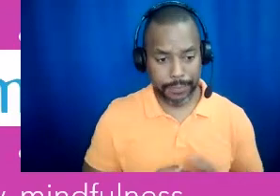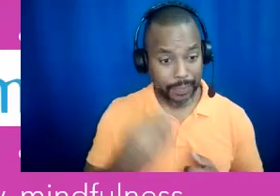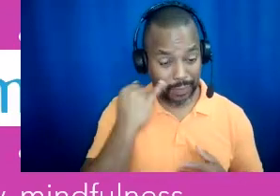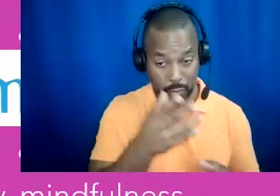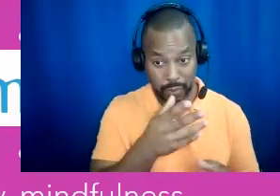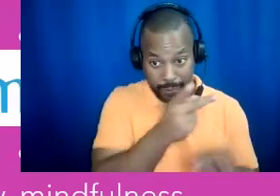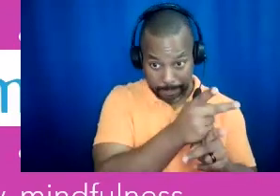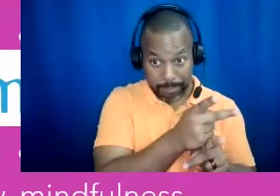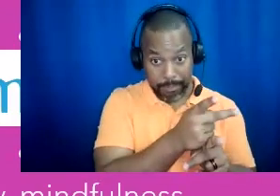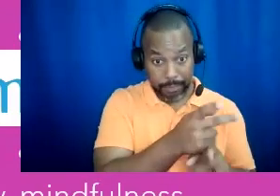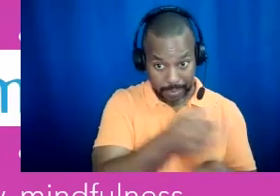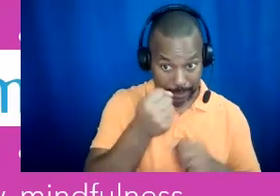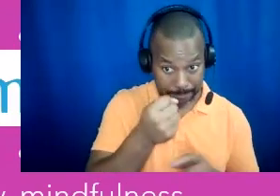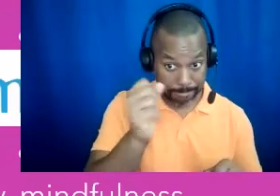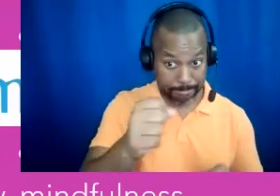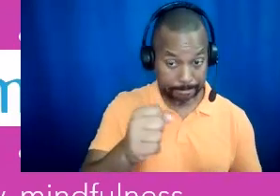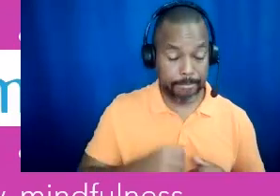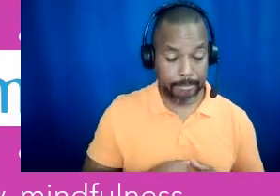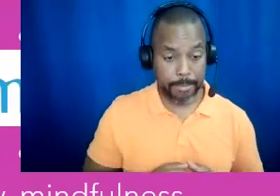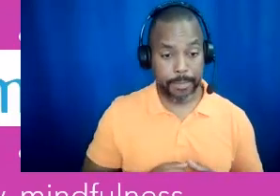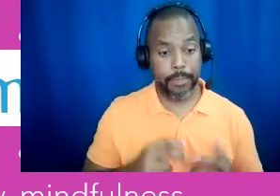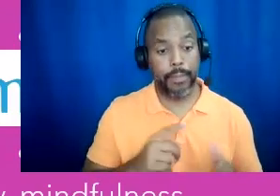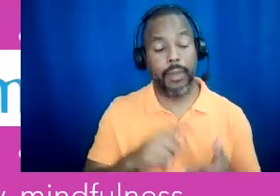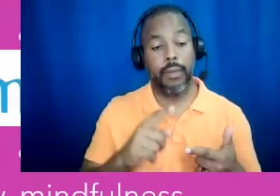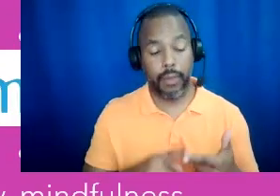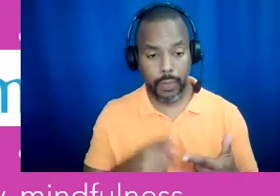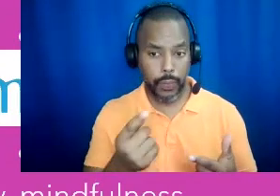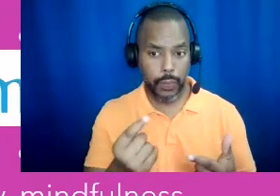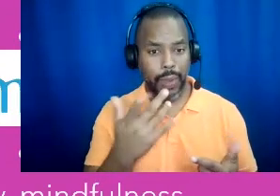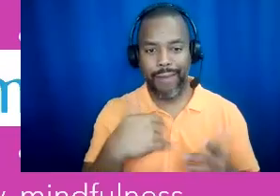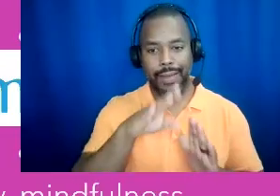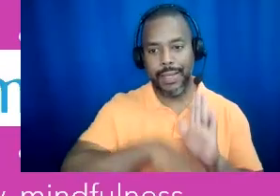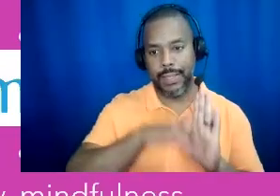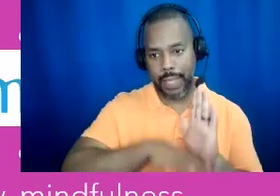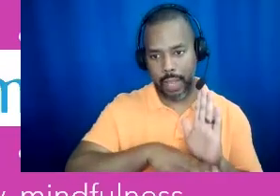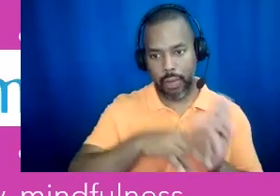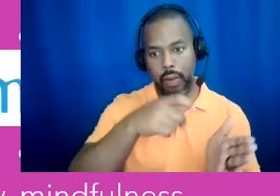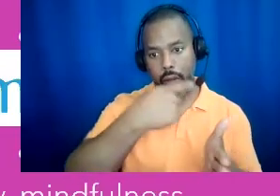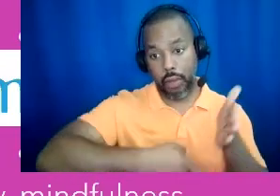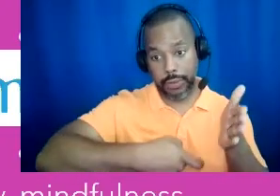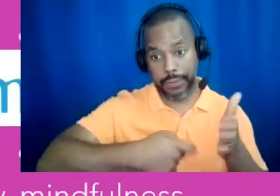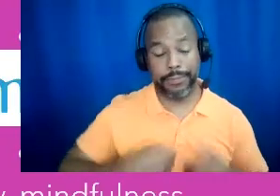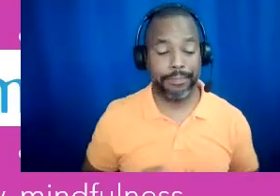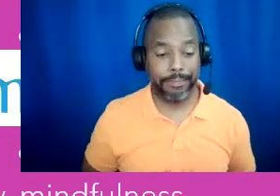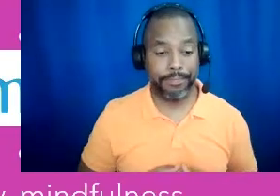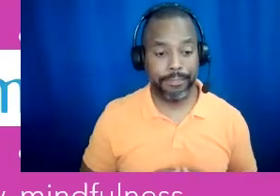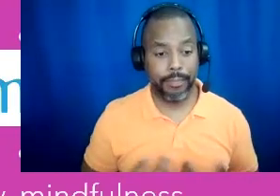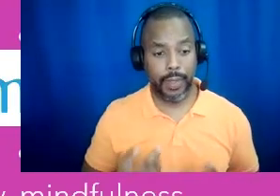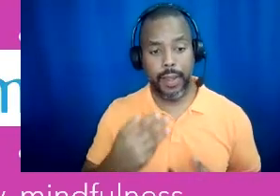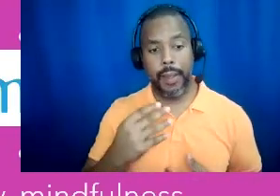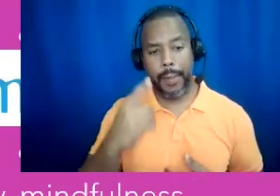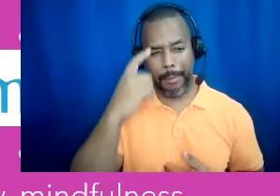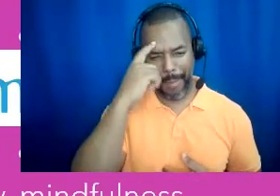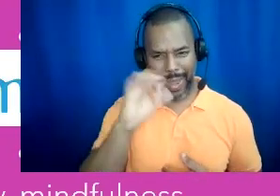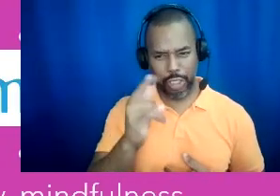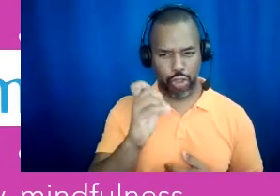legal attorney or that financial advisor, then you will have a discounted rate to retain them. Mindstream is something